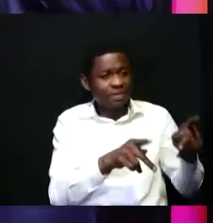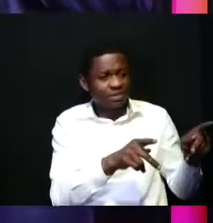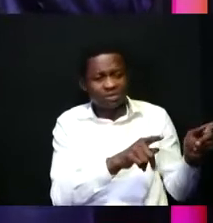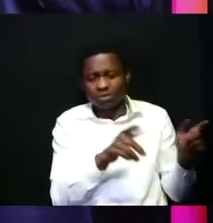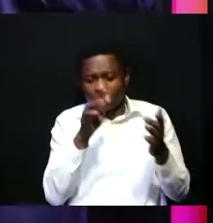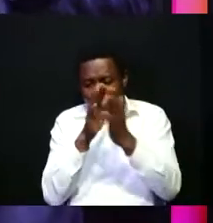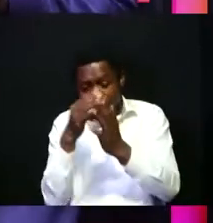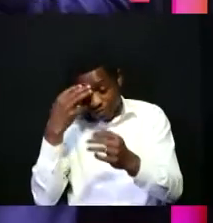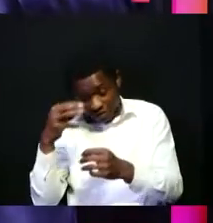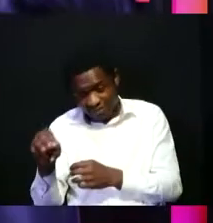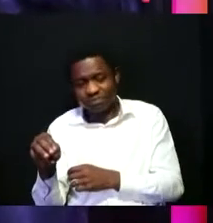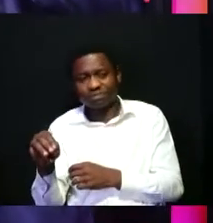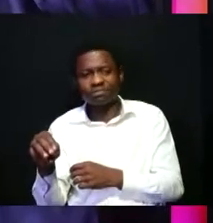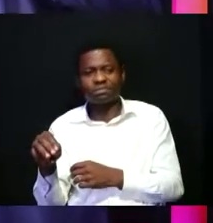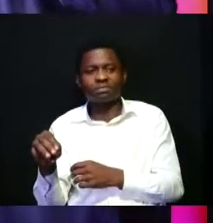death.